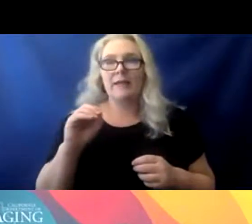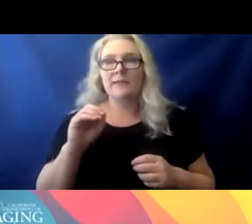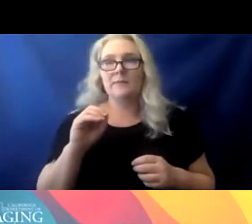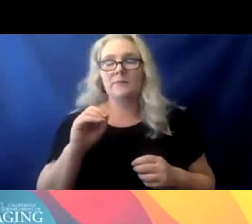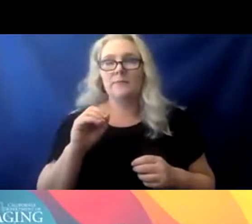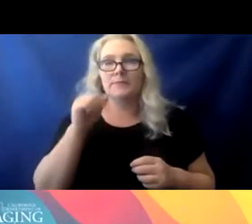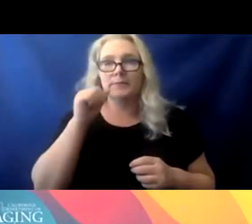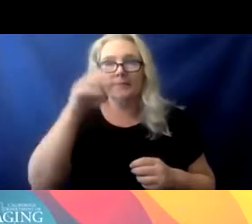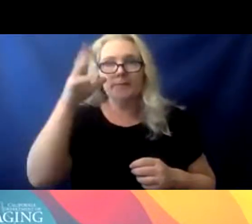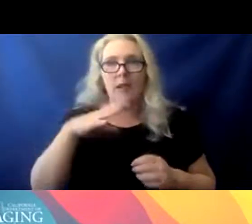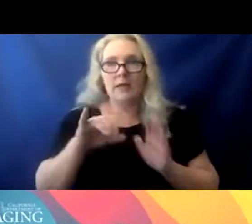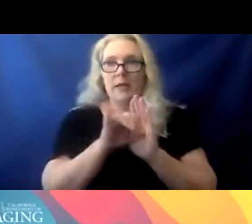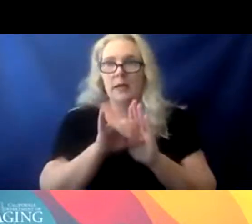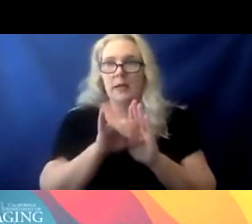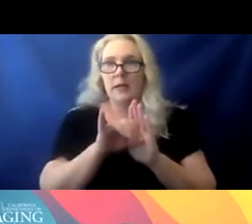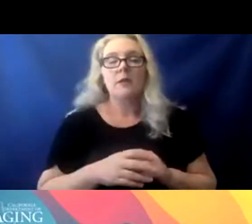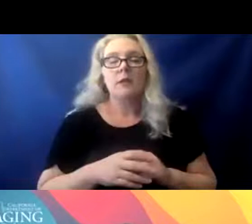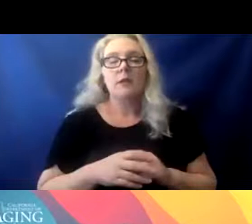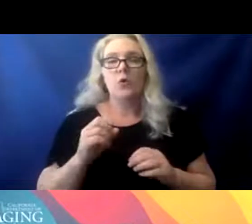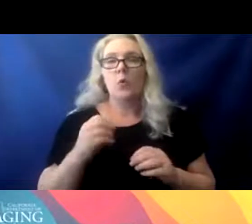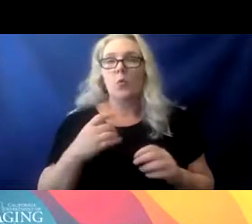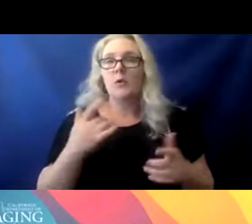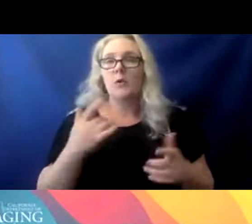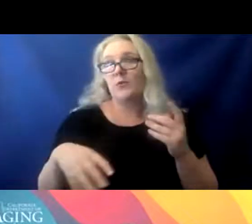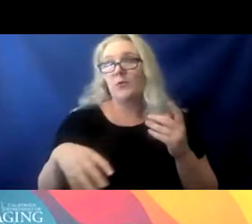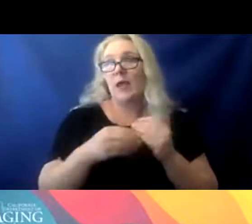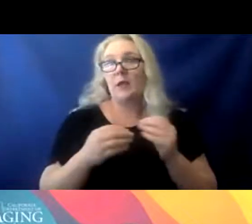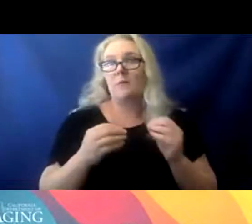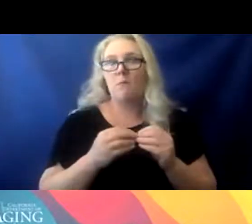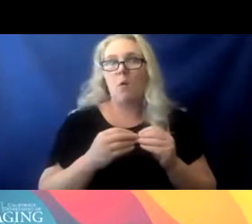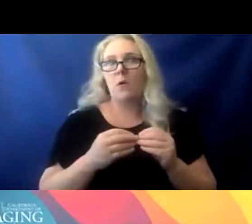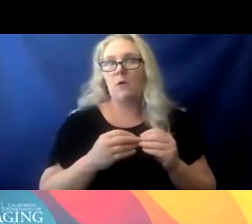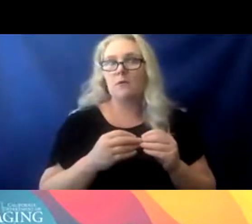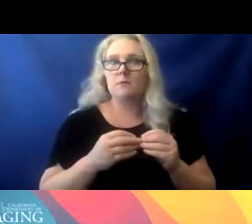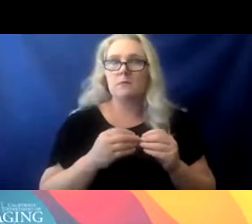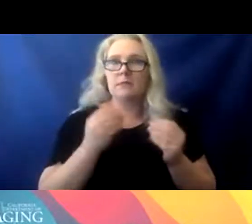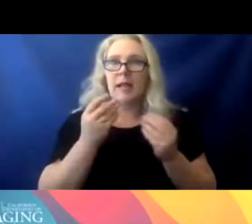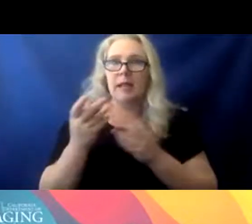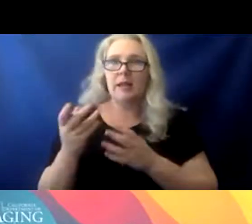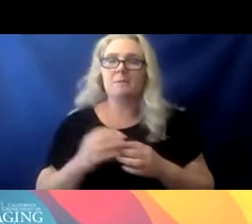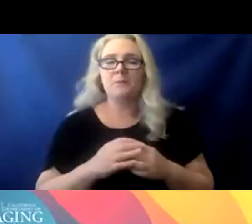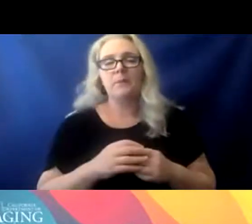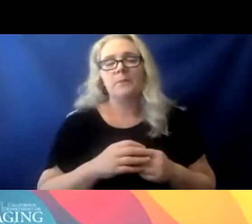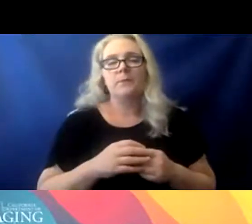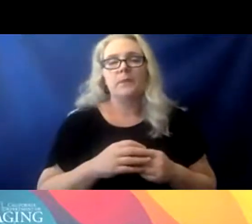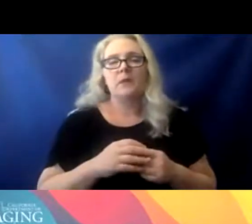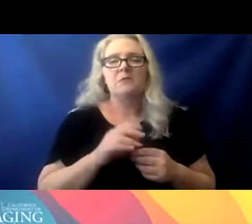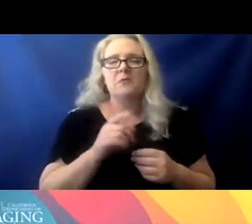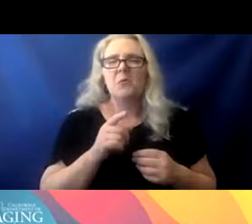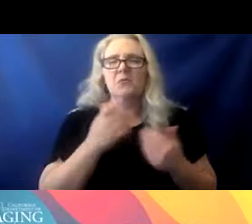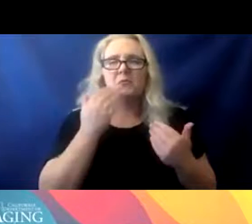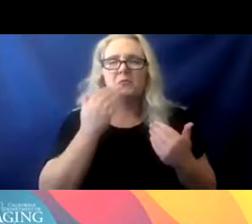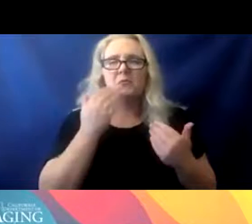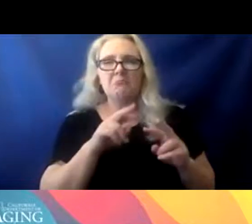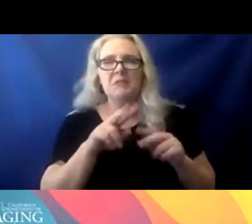to add more richness of data on those points as well. But this gives you a sense of the types of demographics that